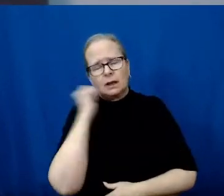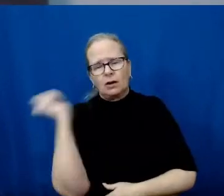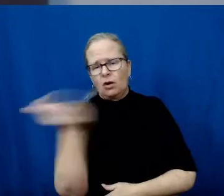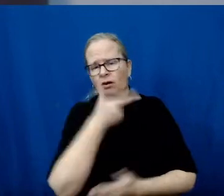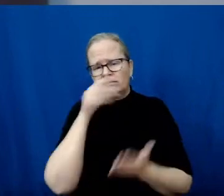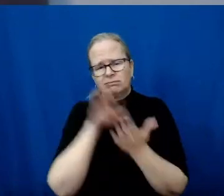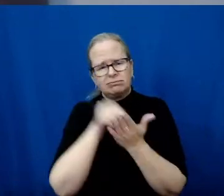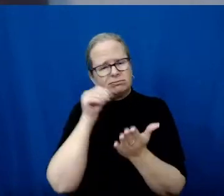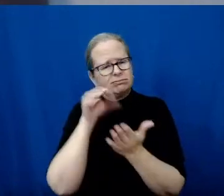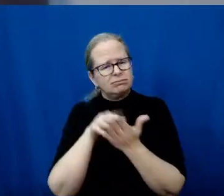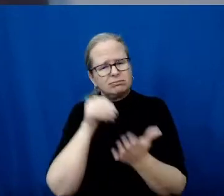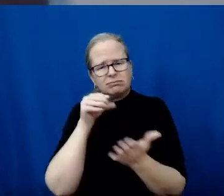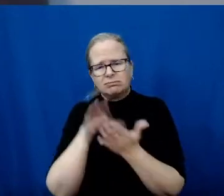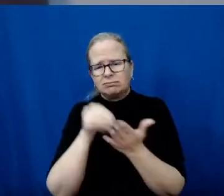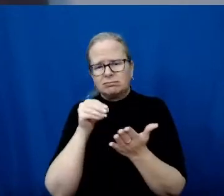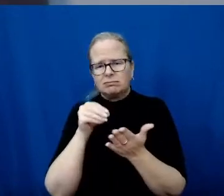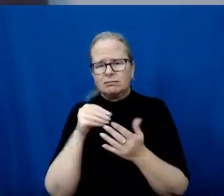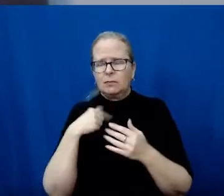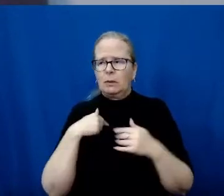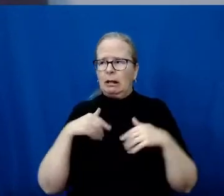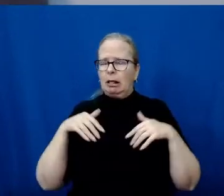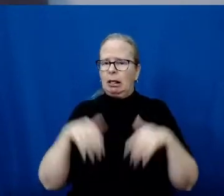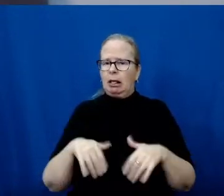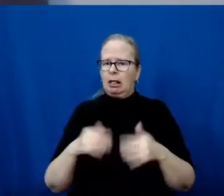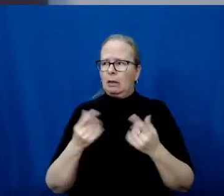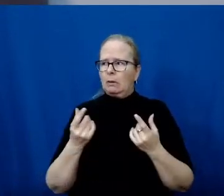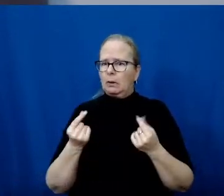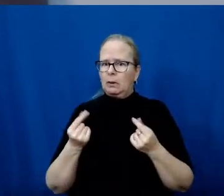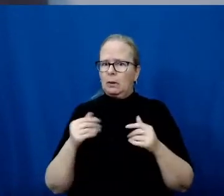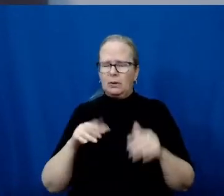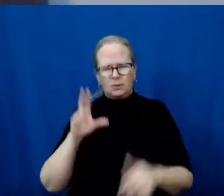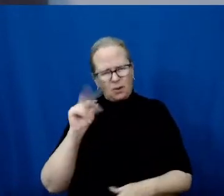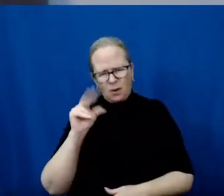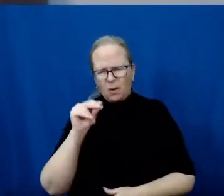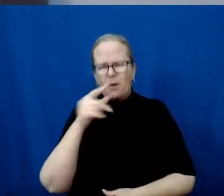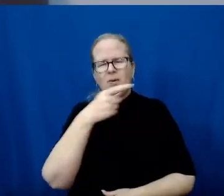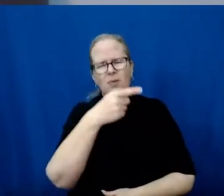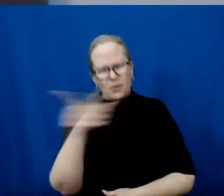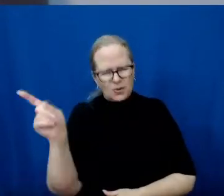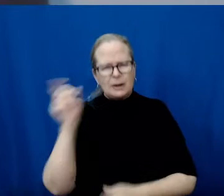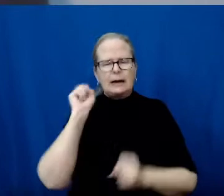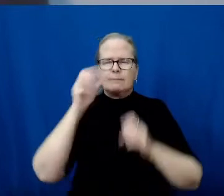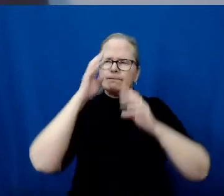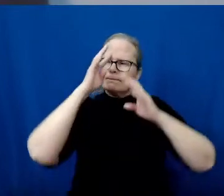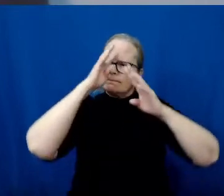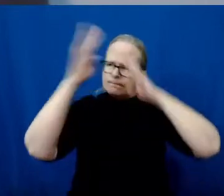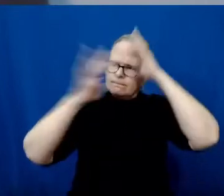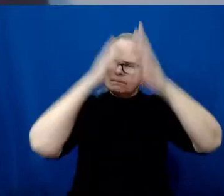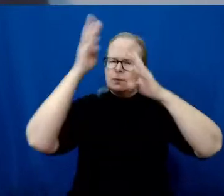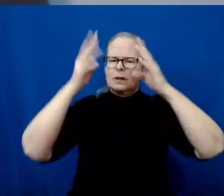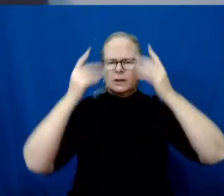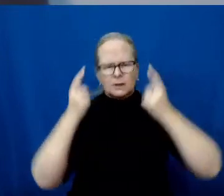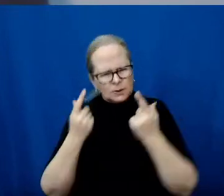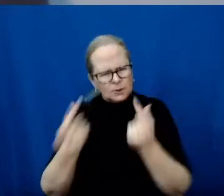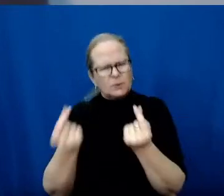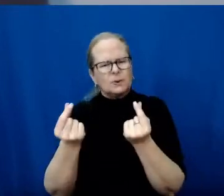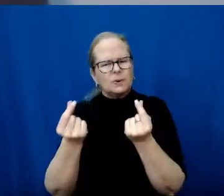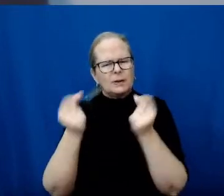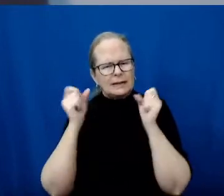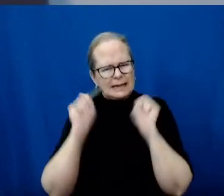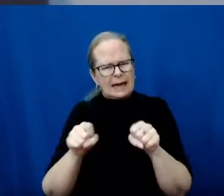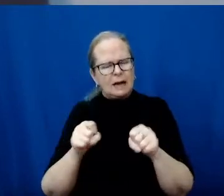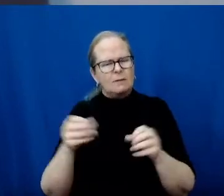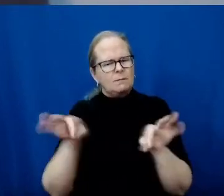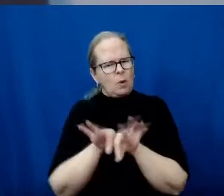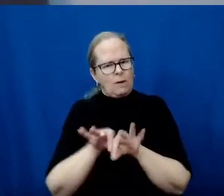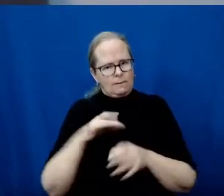can do, and be confident in that security that there are ways that you